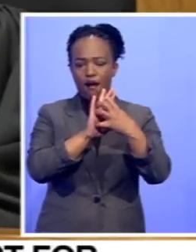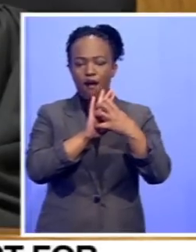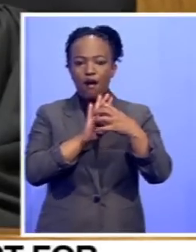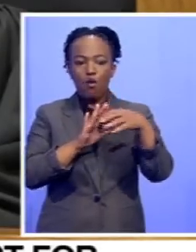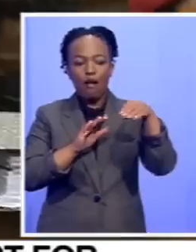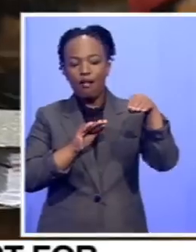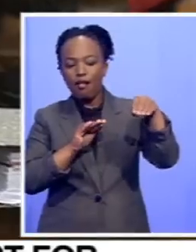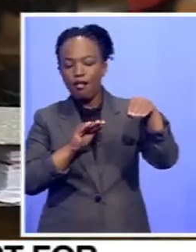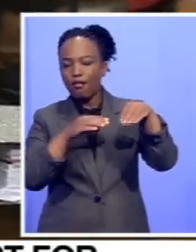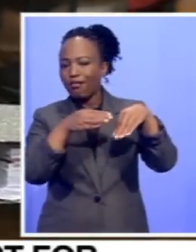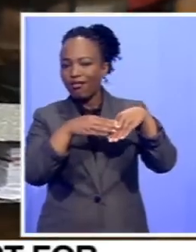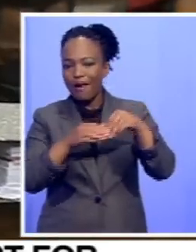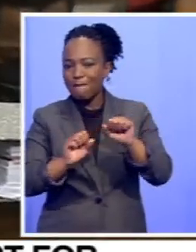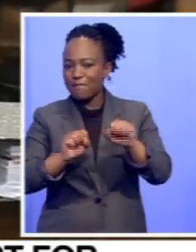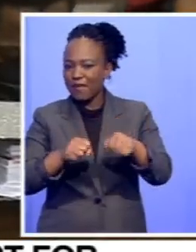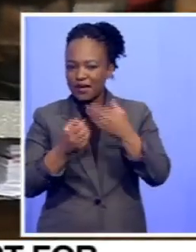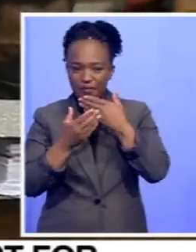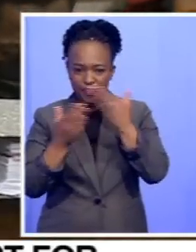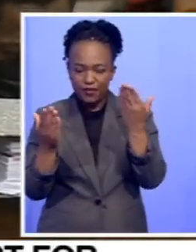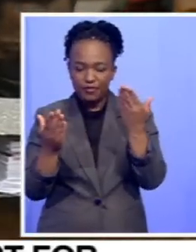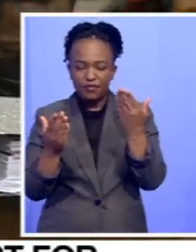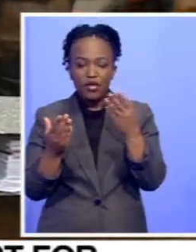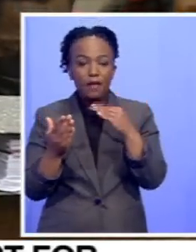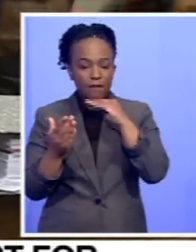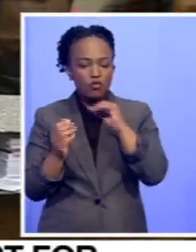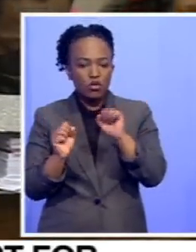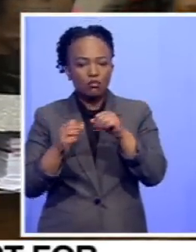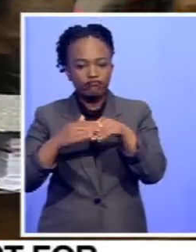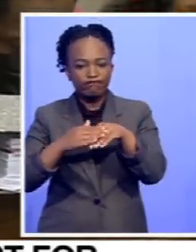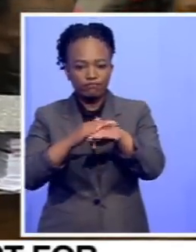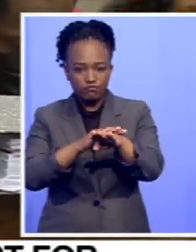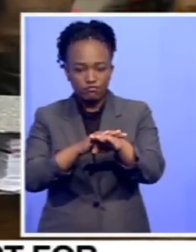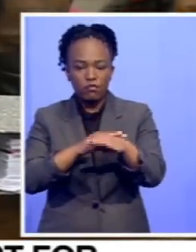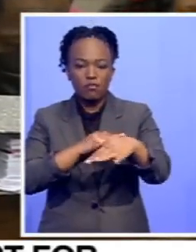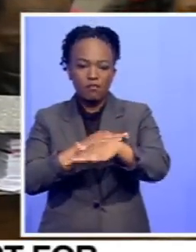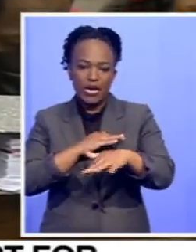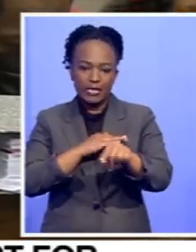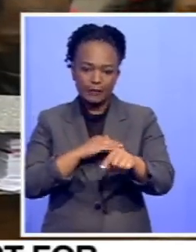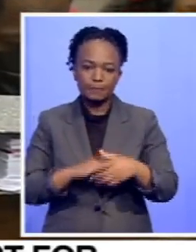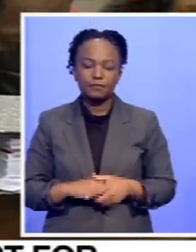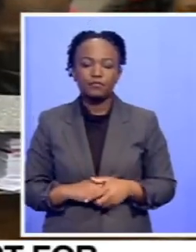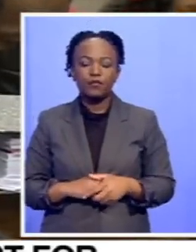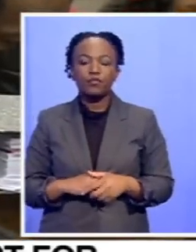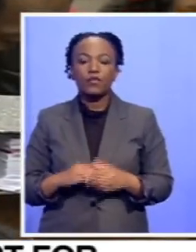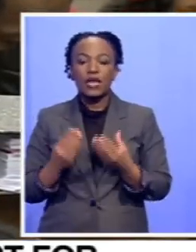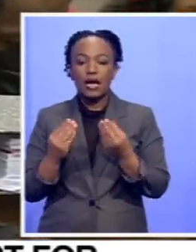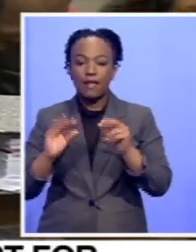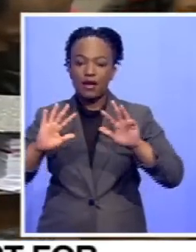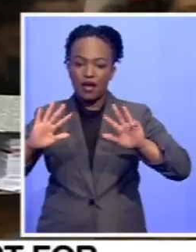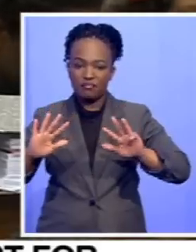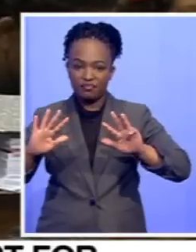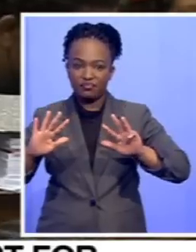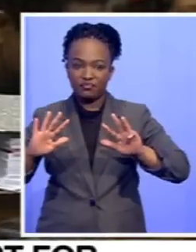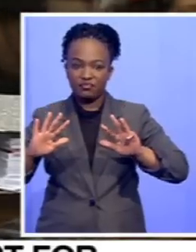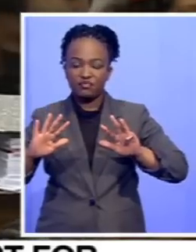window. Sub 8. Such a vehicle permit means it gives you permission to enter the said premises. Sub 9. He stopped the vehicle and spoke